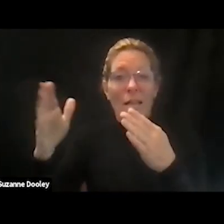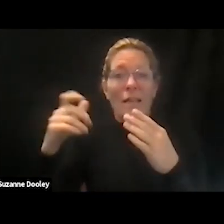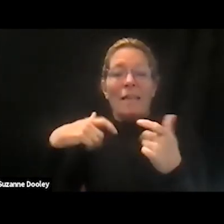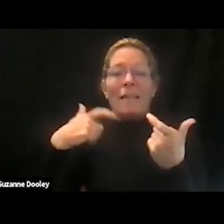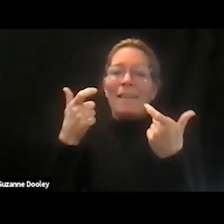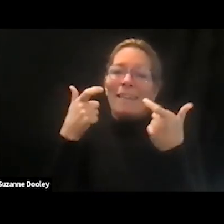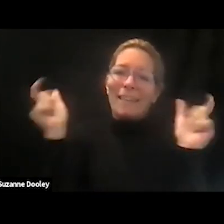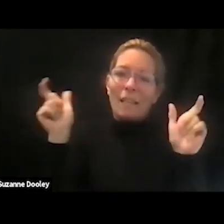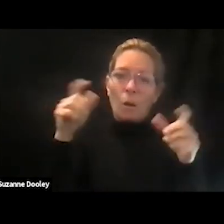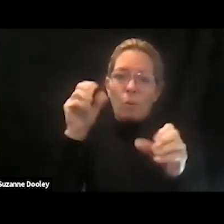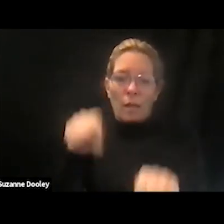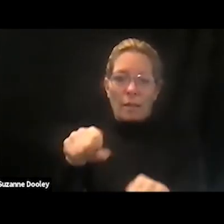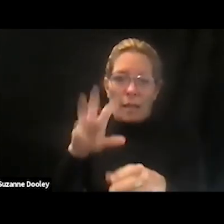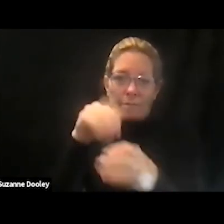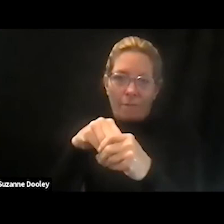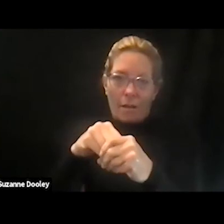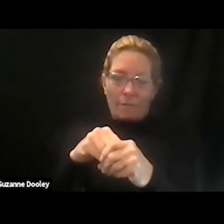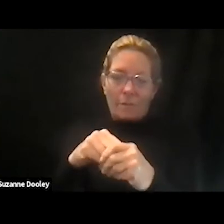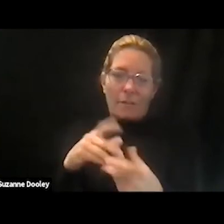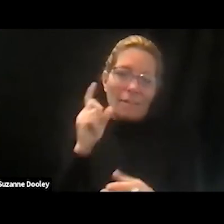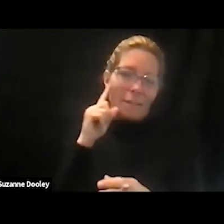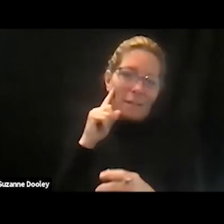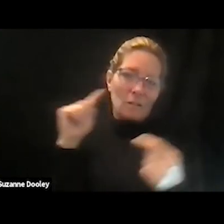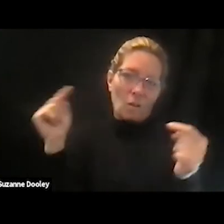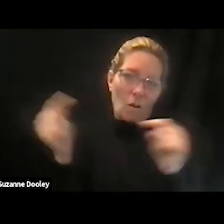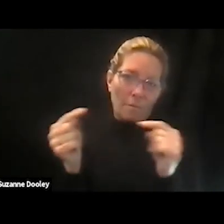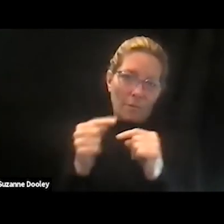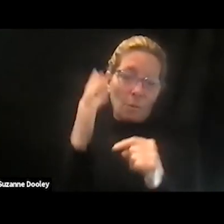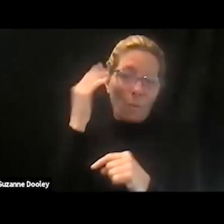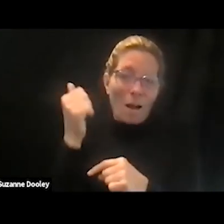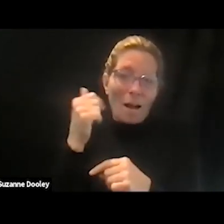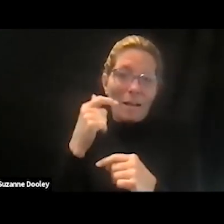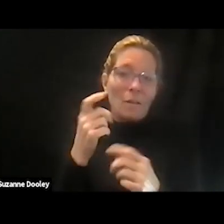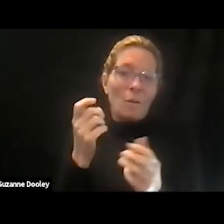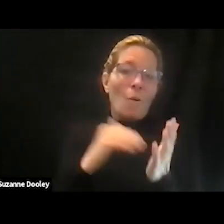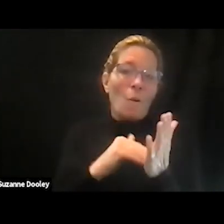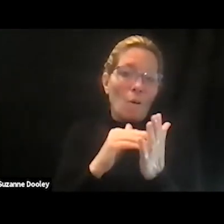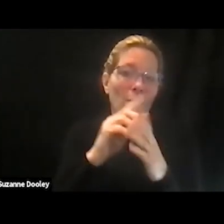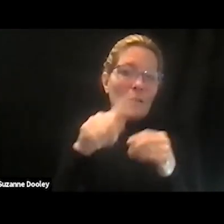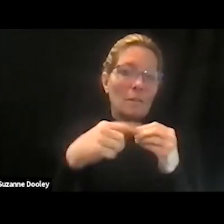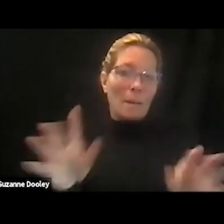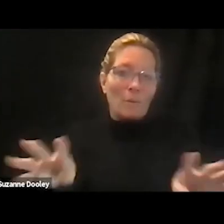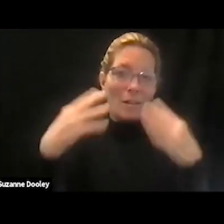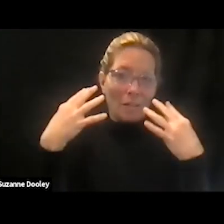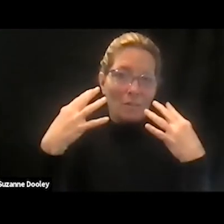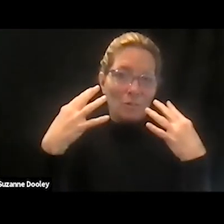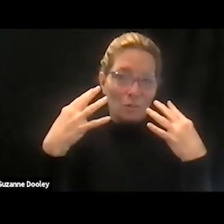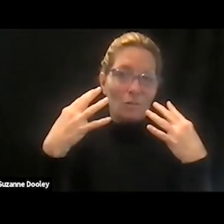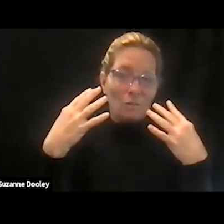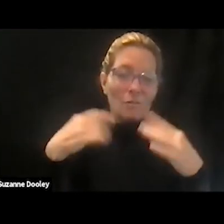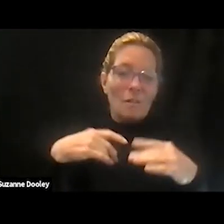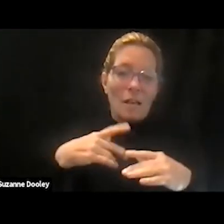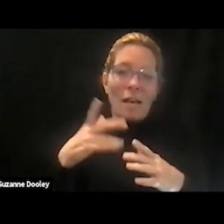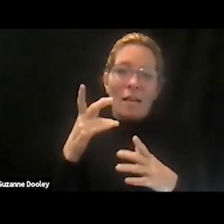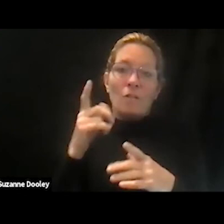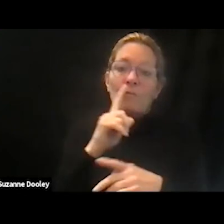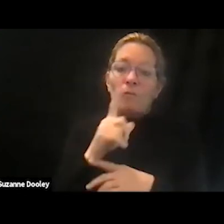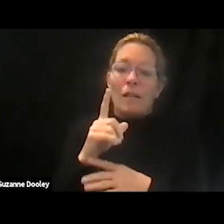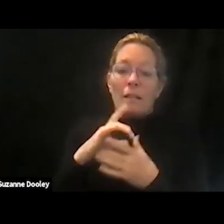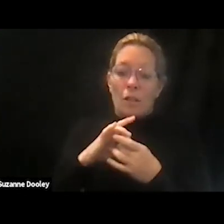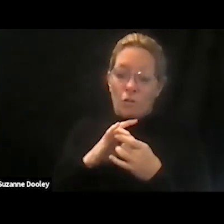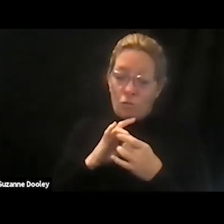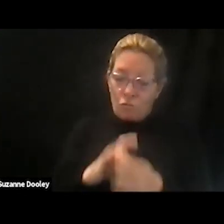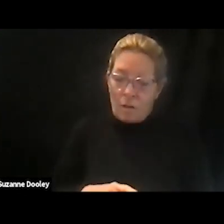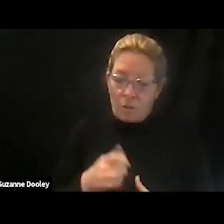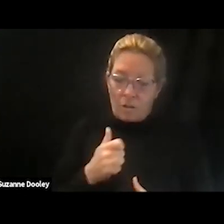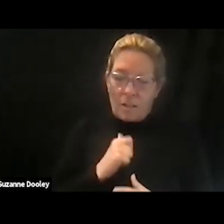harmful, because oftentimes it's about attention, to be completely honest. And I think that really grounding ourselves where we